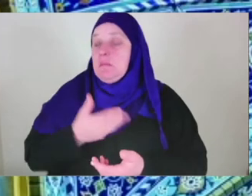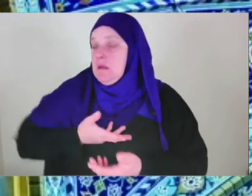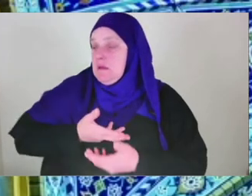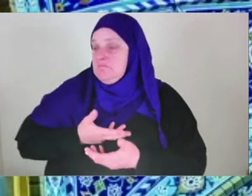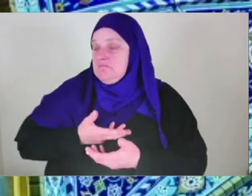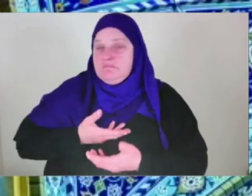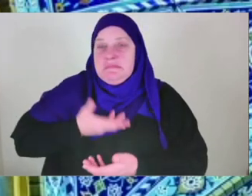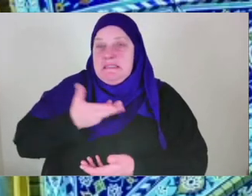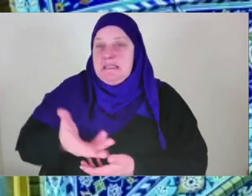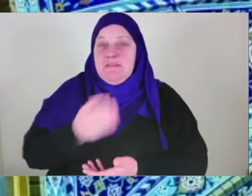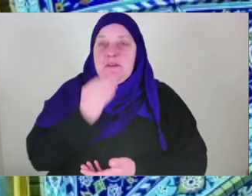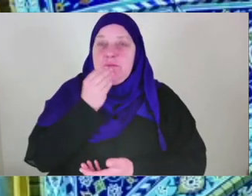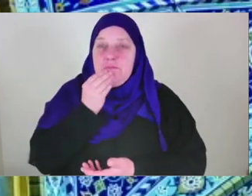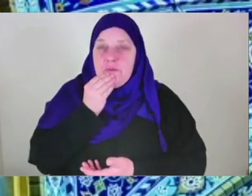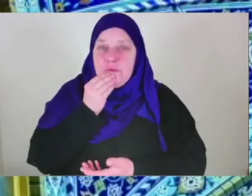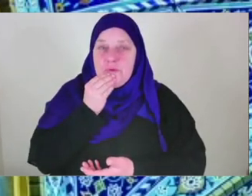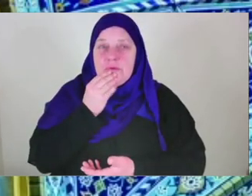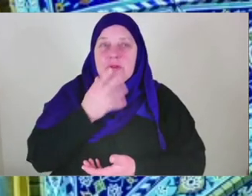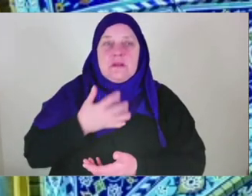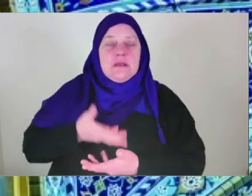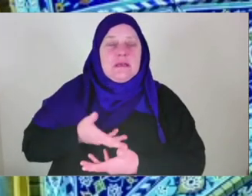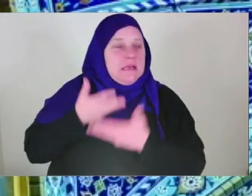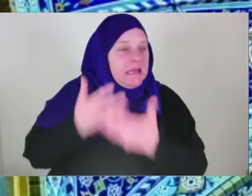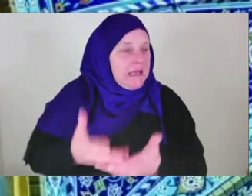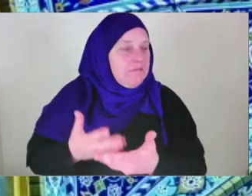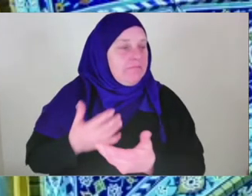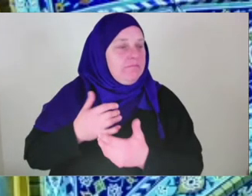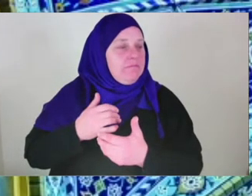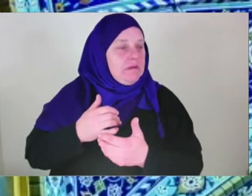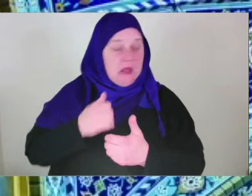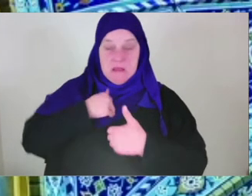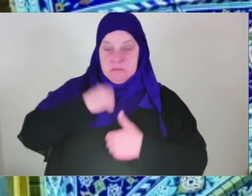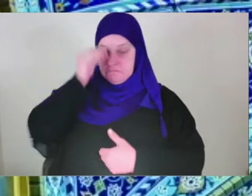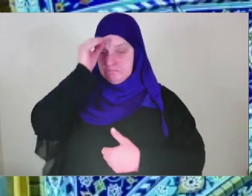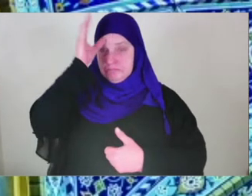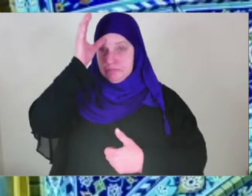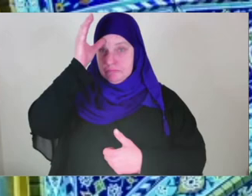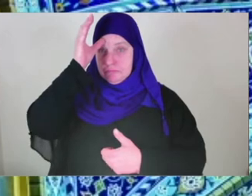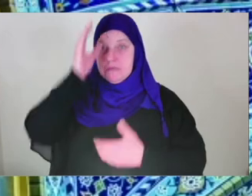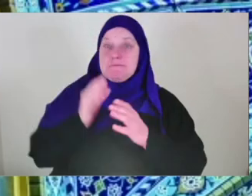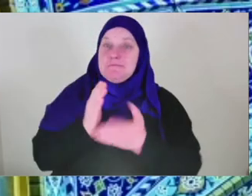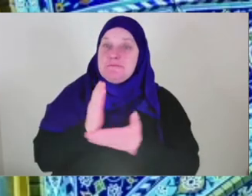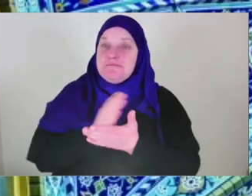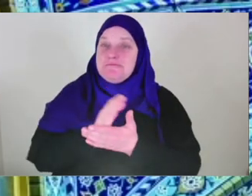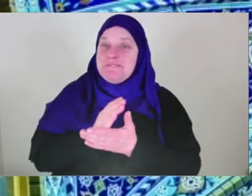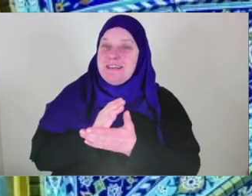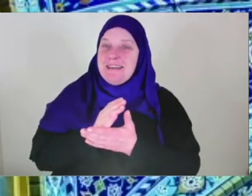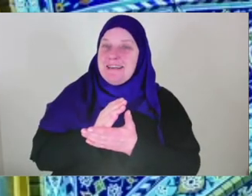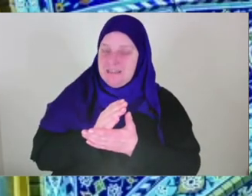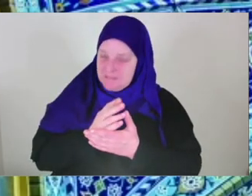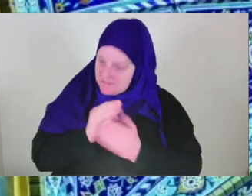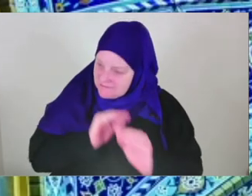zakat of your status, the zakat of your knowledge, the zakat of your wealth, or anything it is. Don't